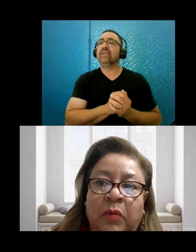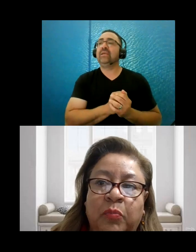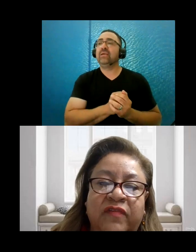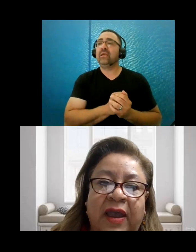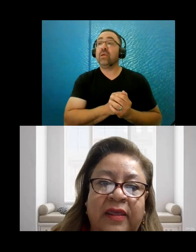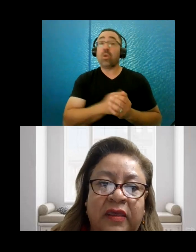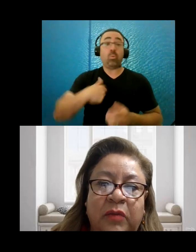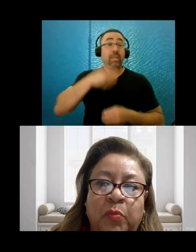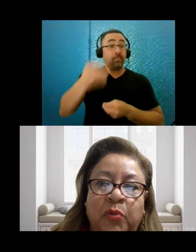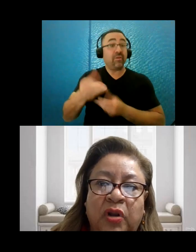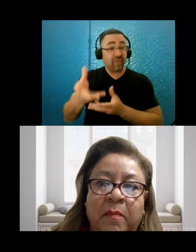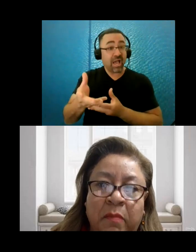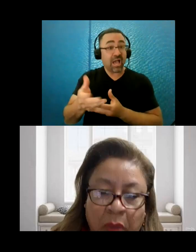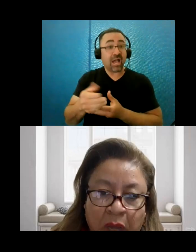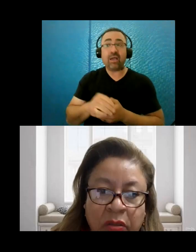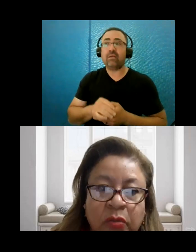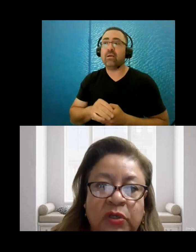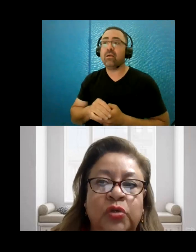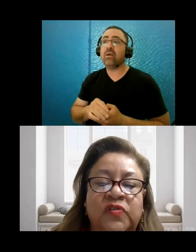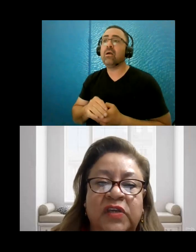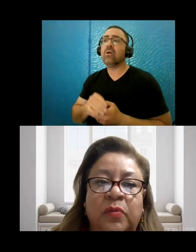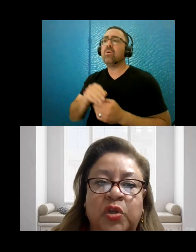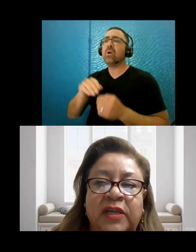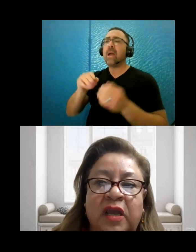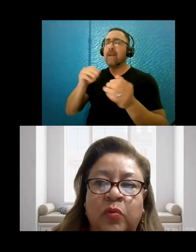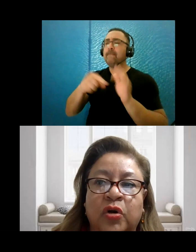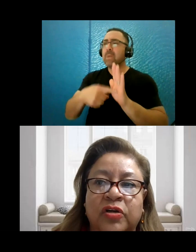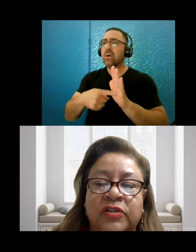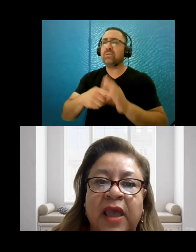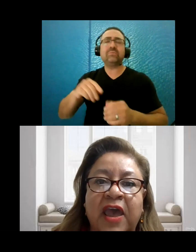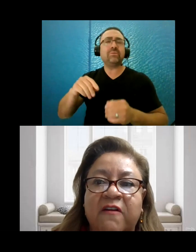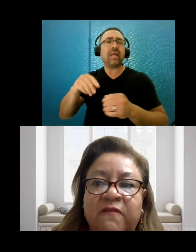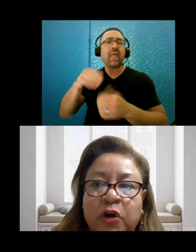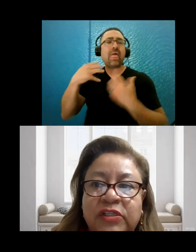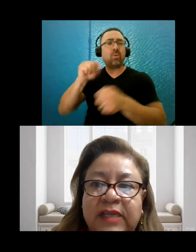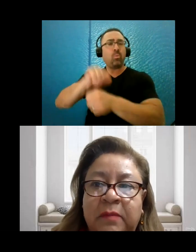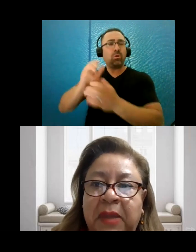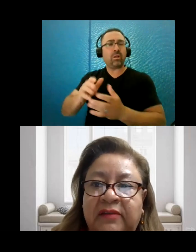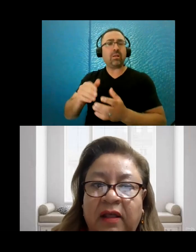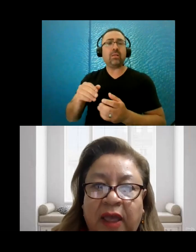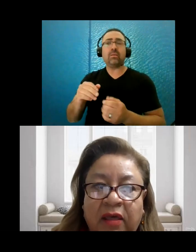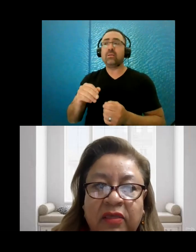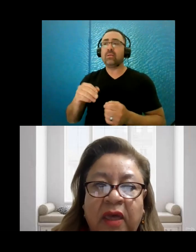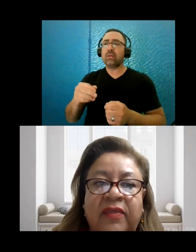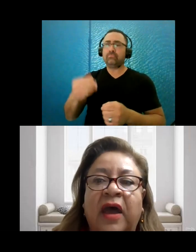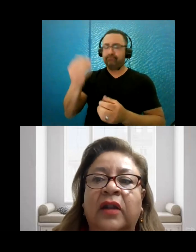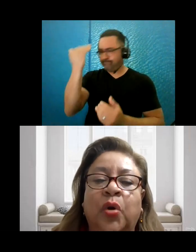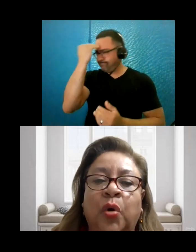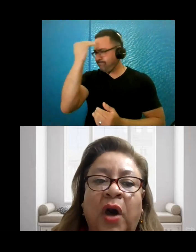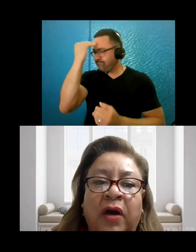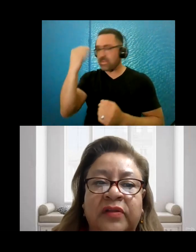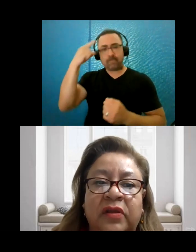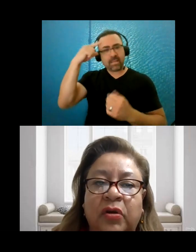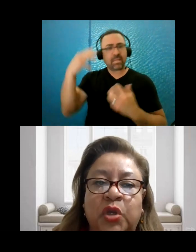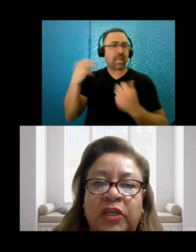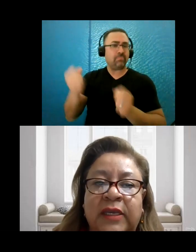we provide the promotora model using community health workers versed in mental health that